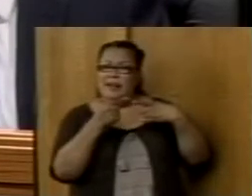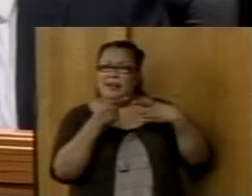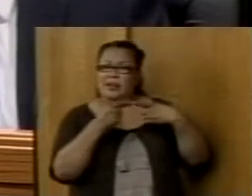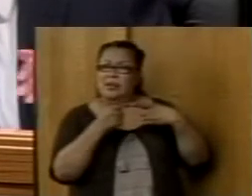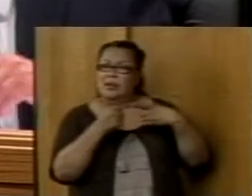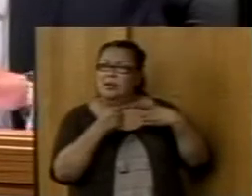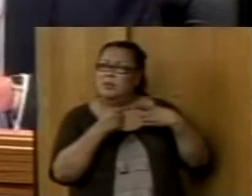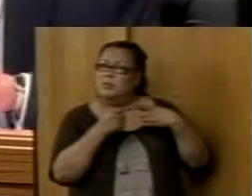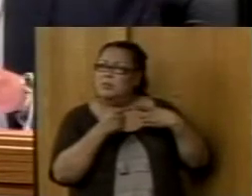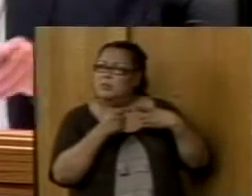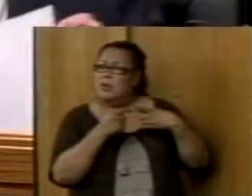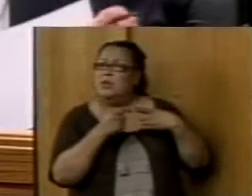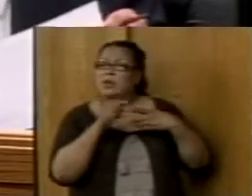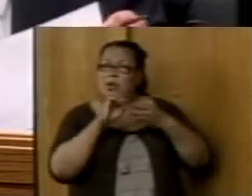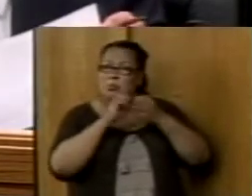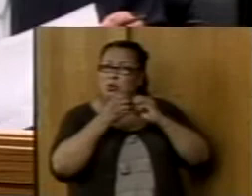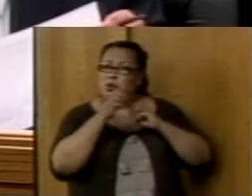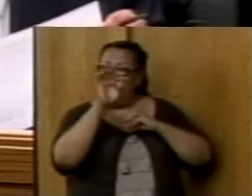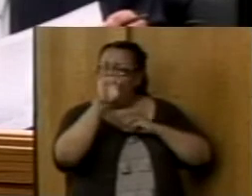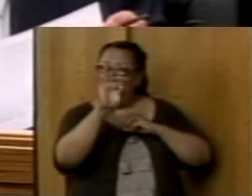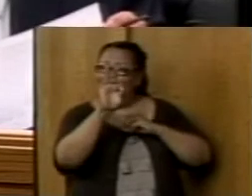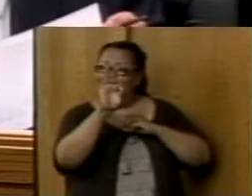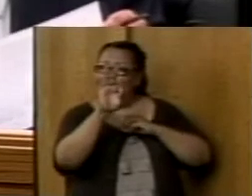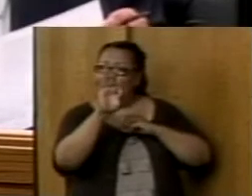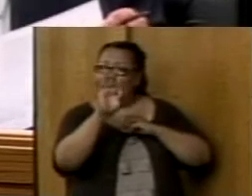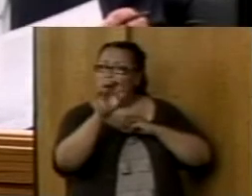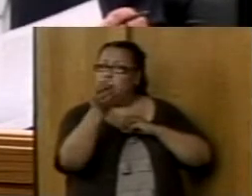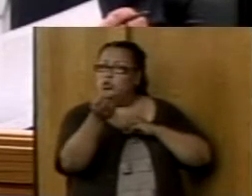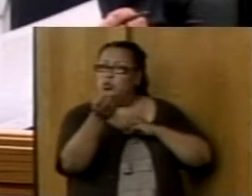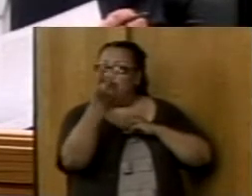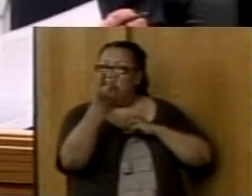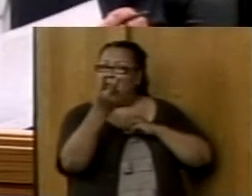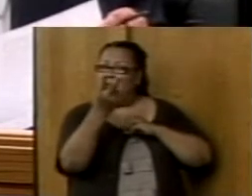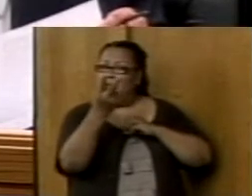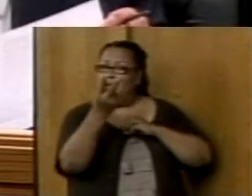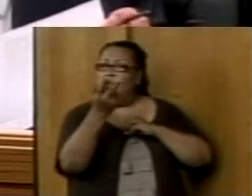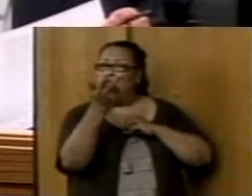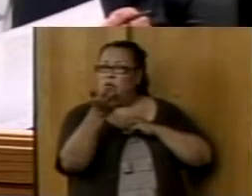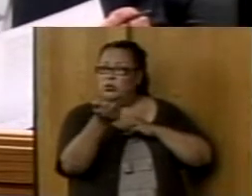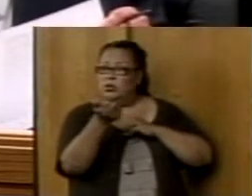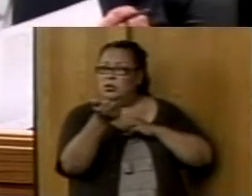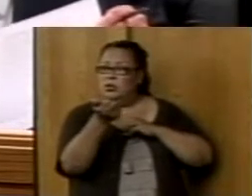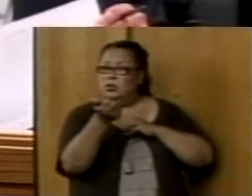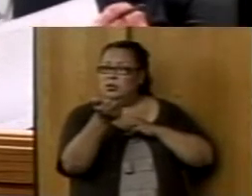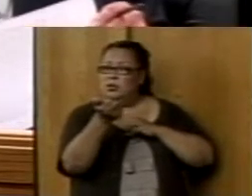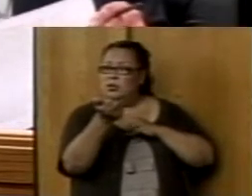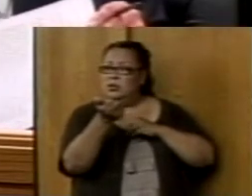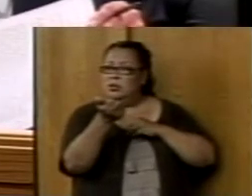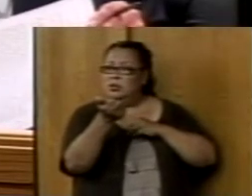Items under consent agenda: items number 9, 12, 13,